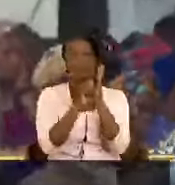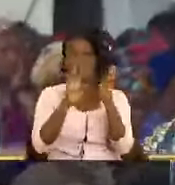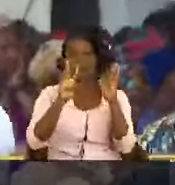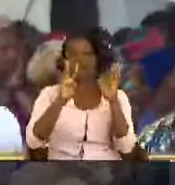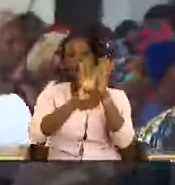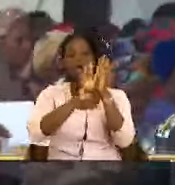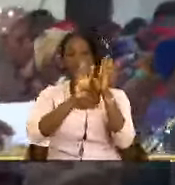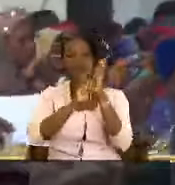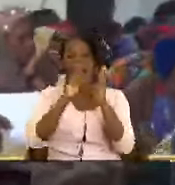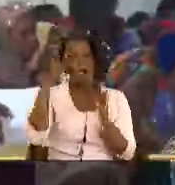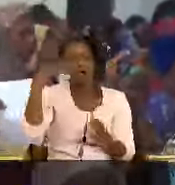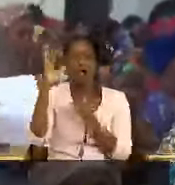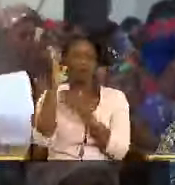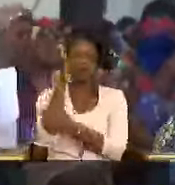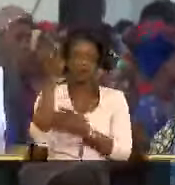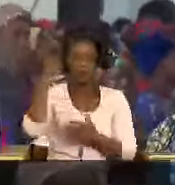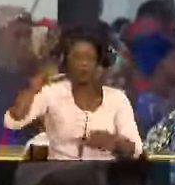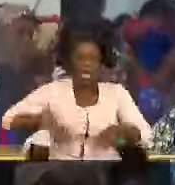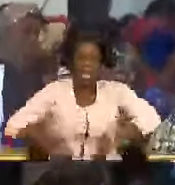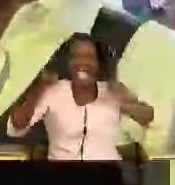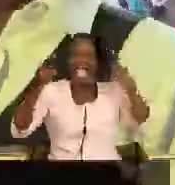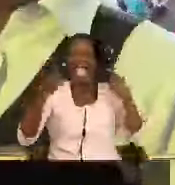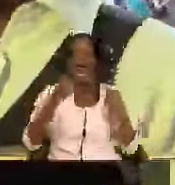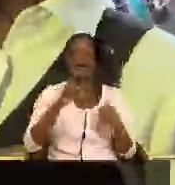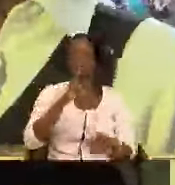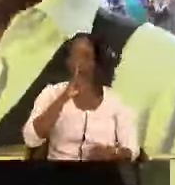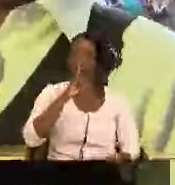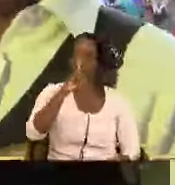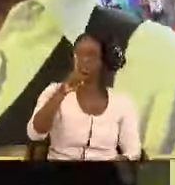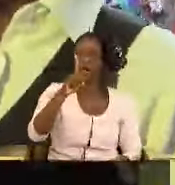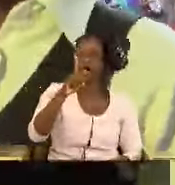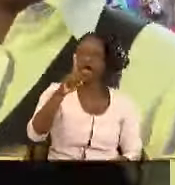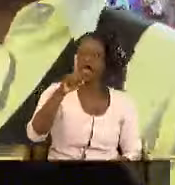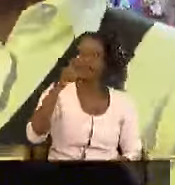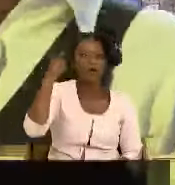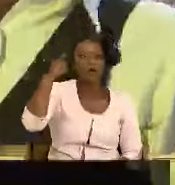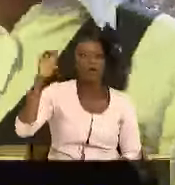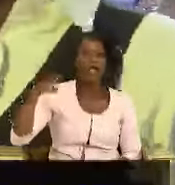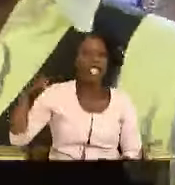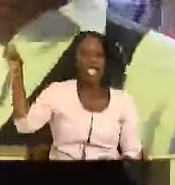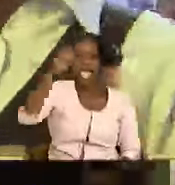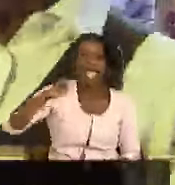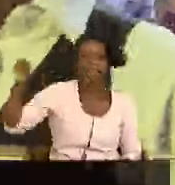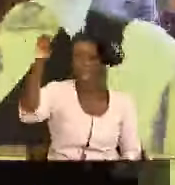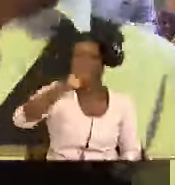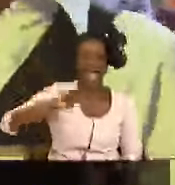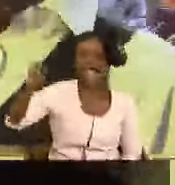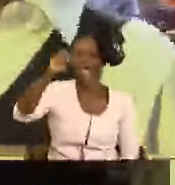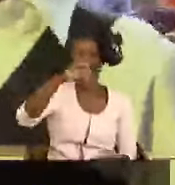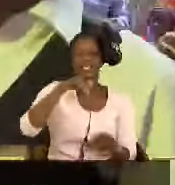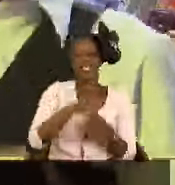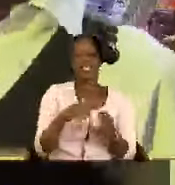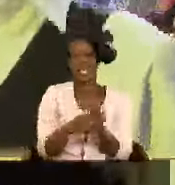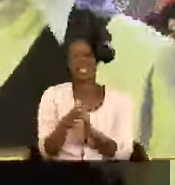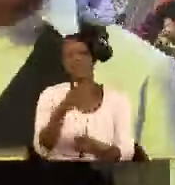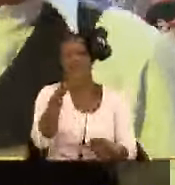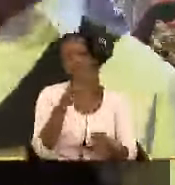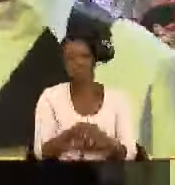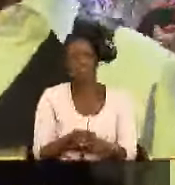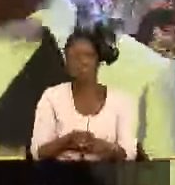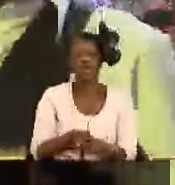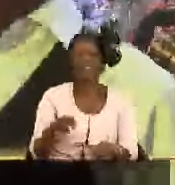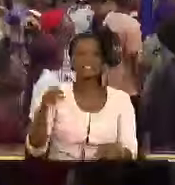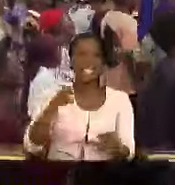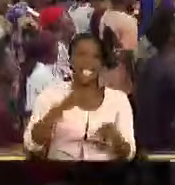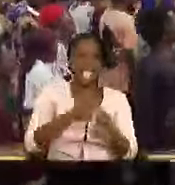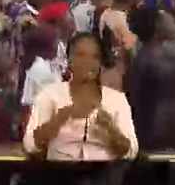life shut up forever in the mighty name of Jesus every